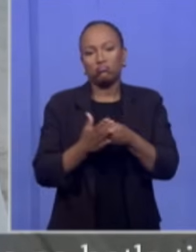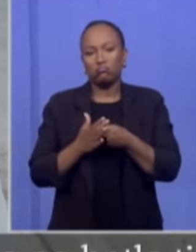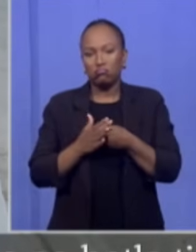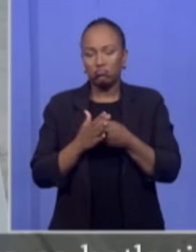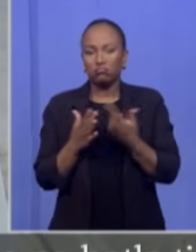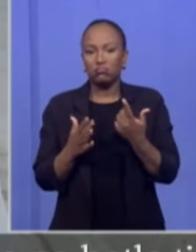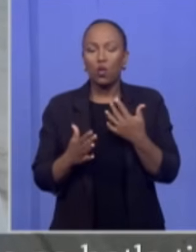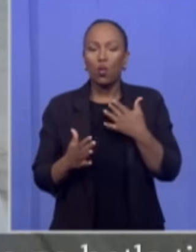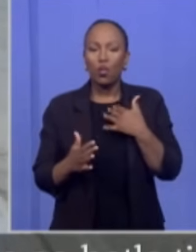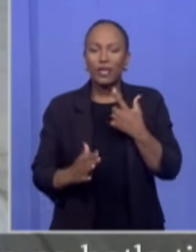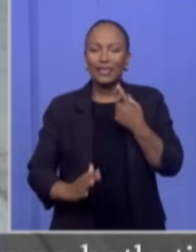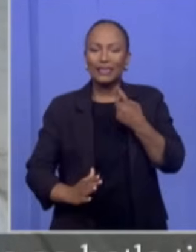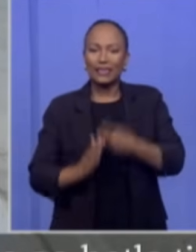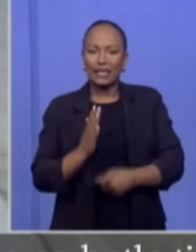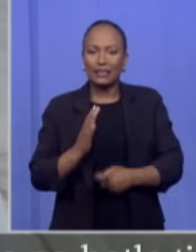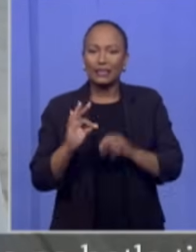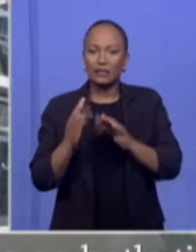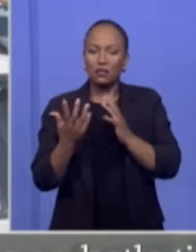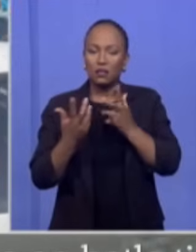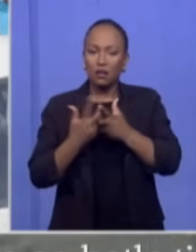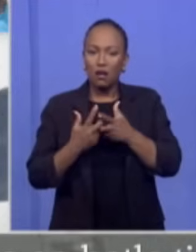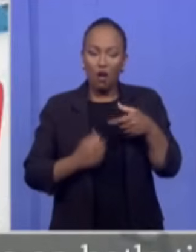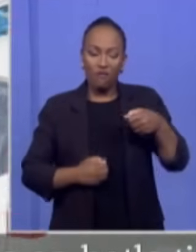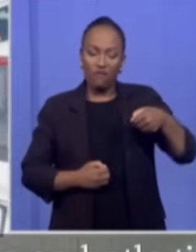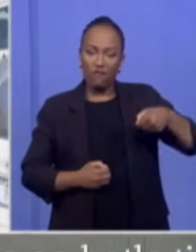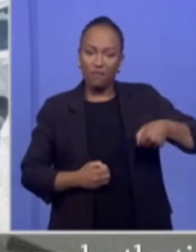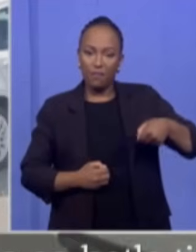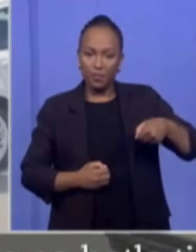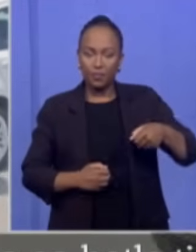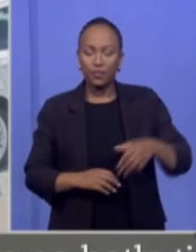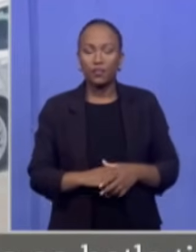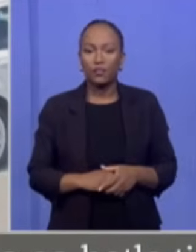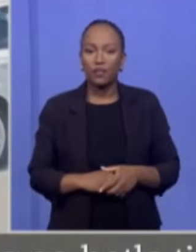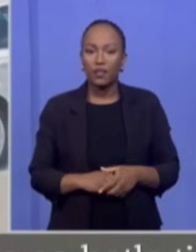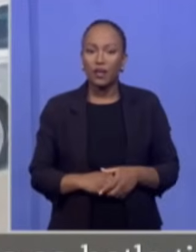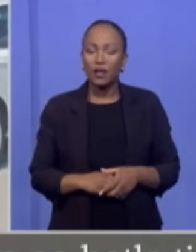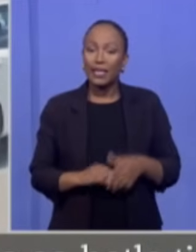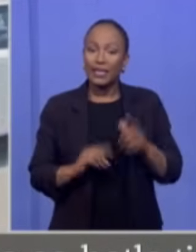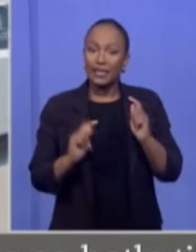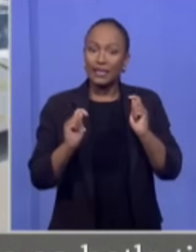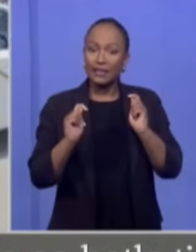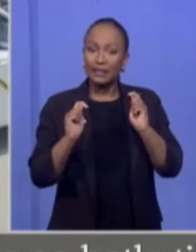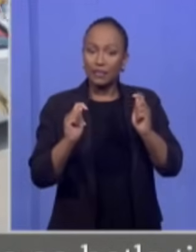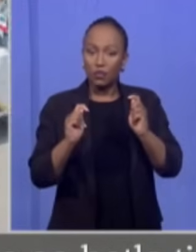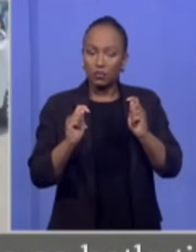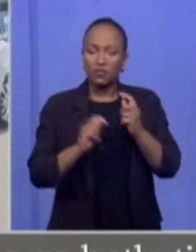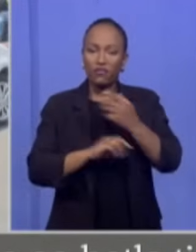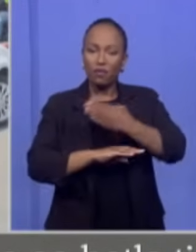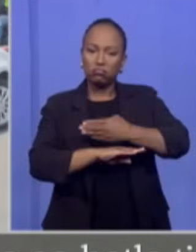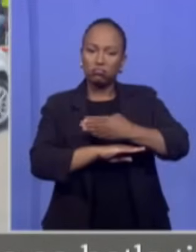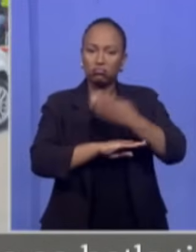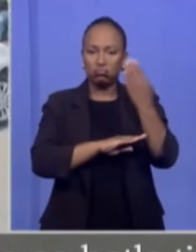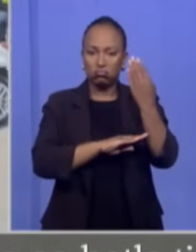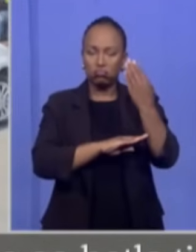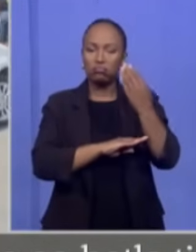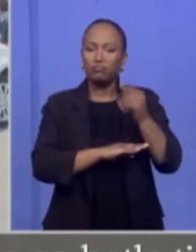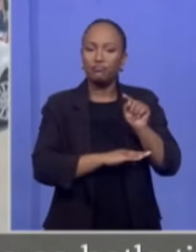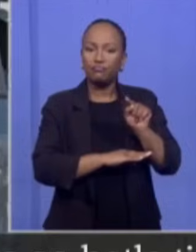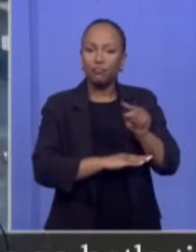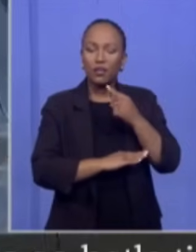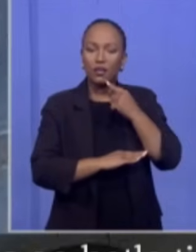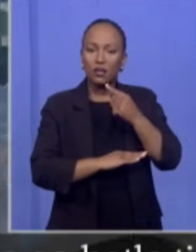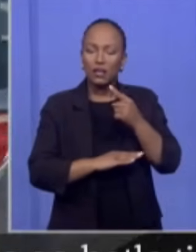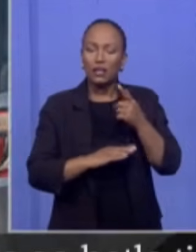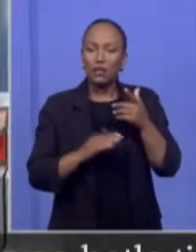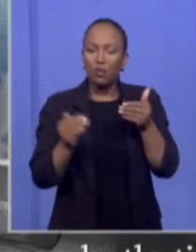charge according to luggage. Batsamaisi ba dipalangwa go kgabaganya le melelwane ba re ba kgonne go mekamekana